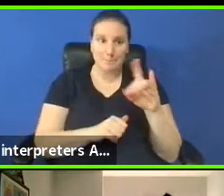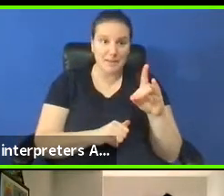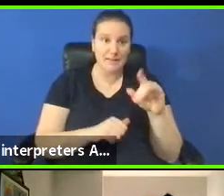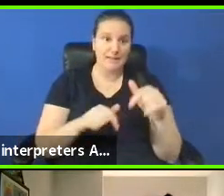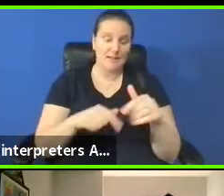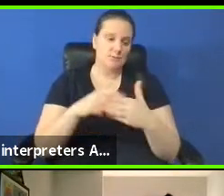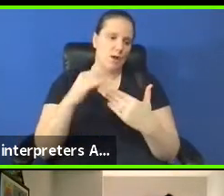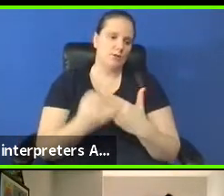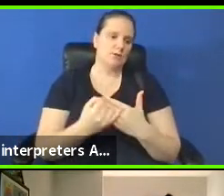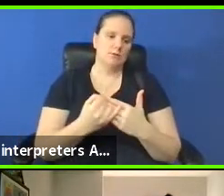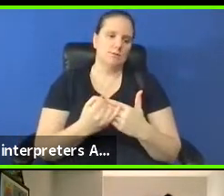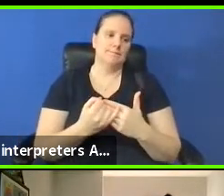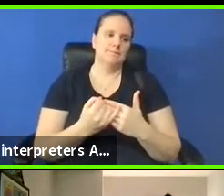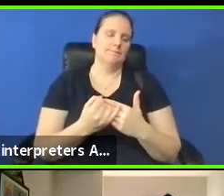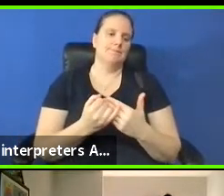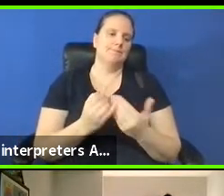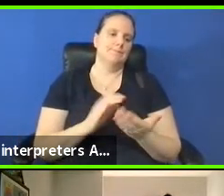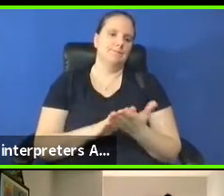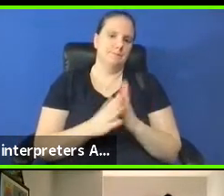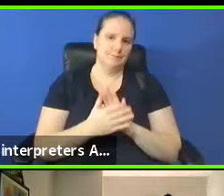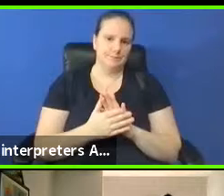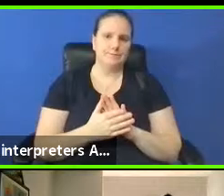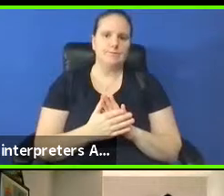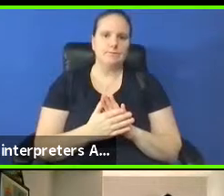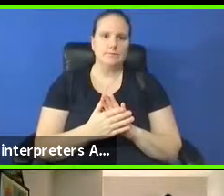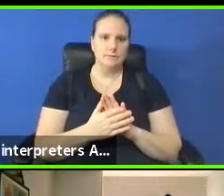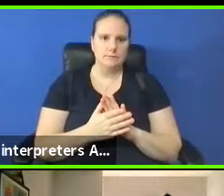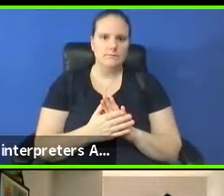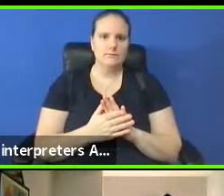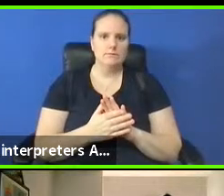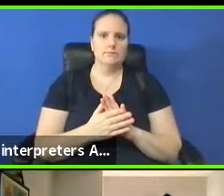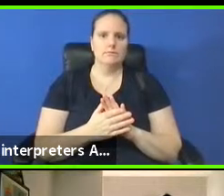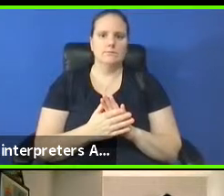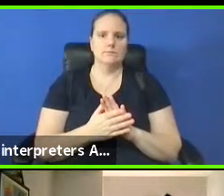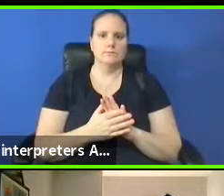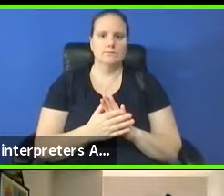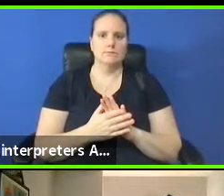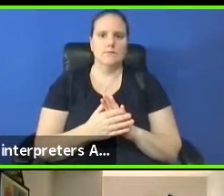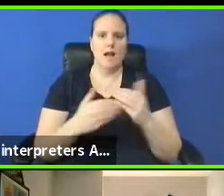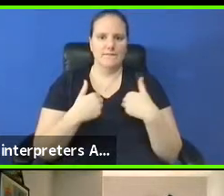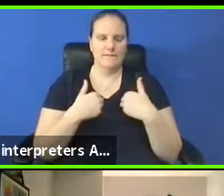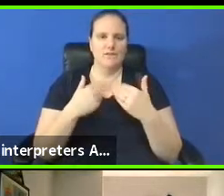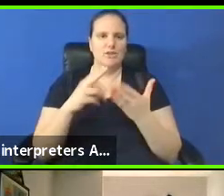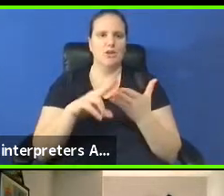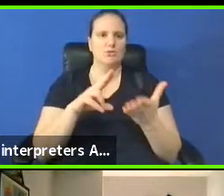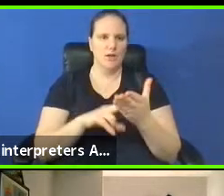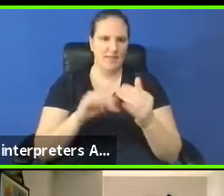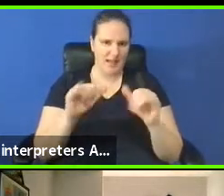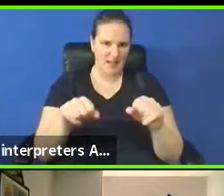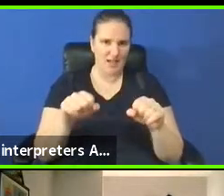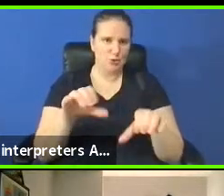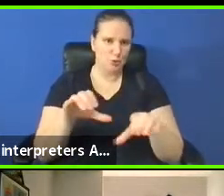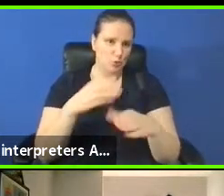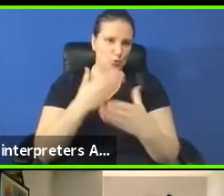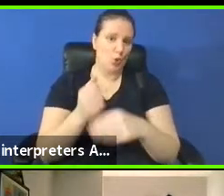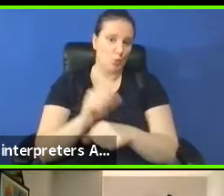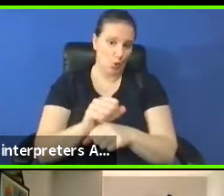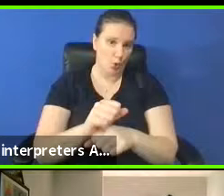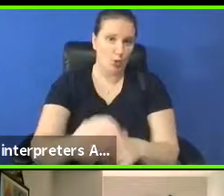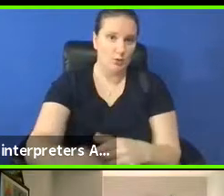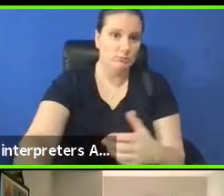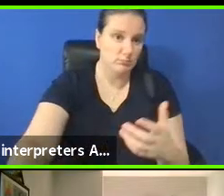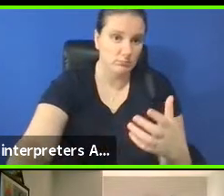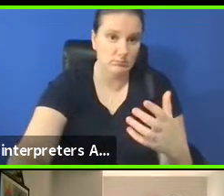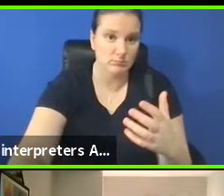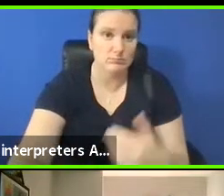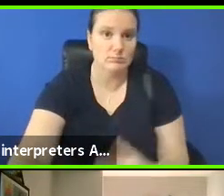projects be a detriment to having contractors that can do good work and